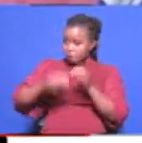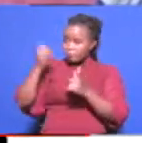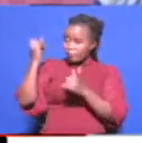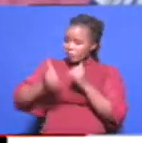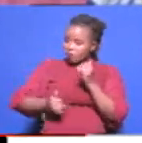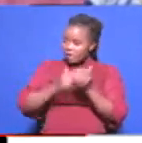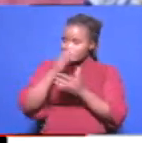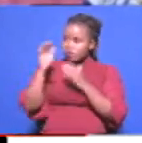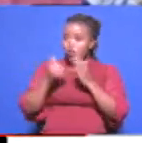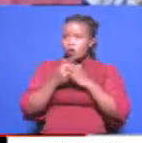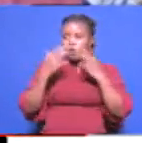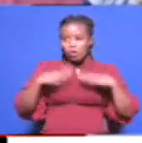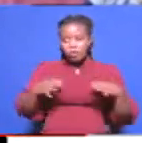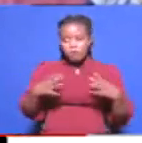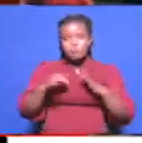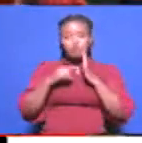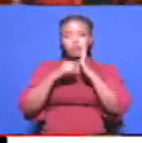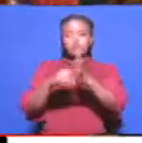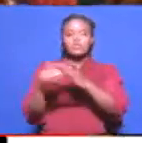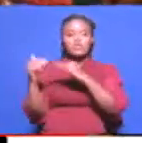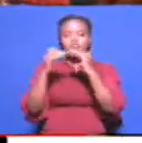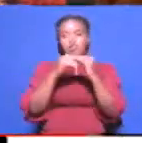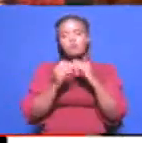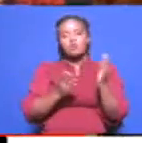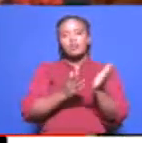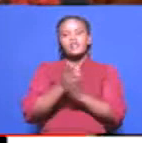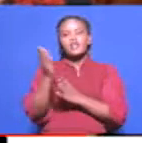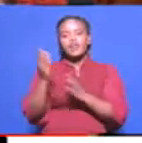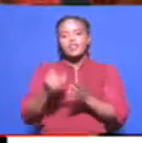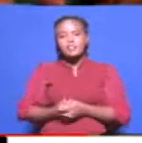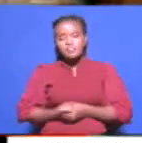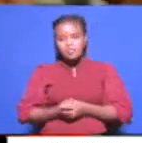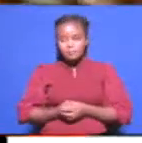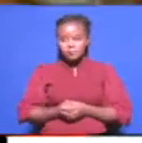Lagos Wanga is going to be demonstrated in this ballot.